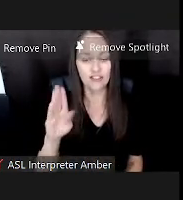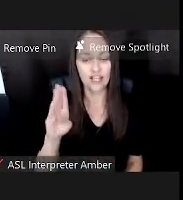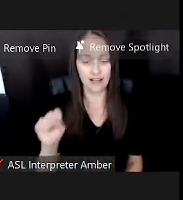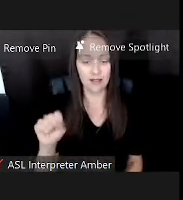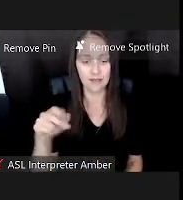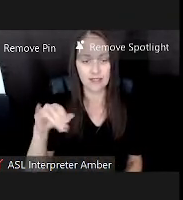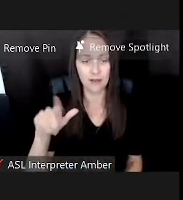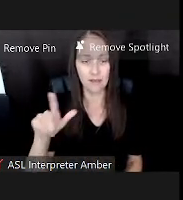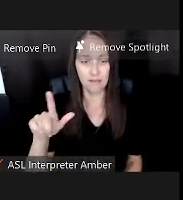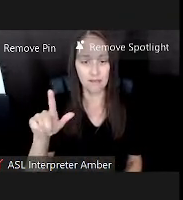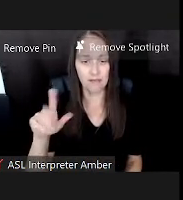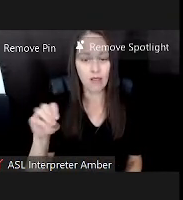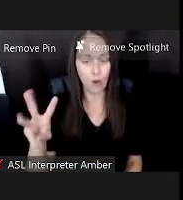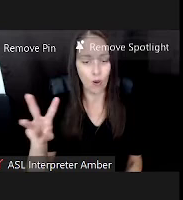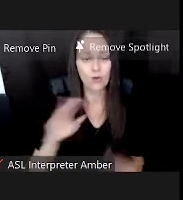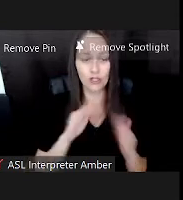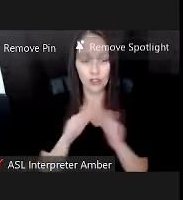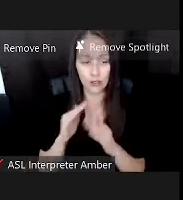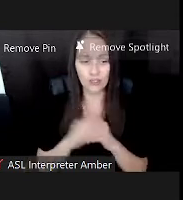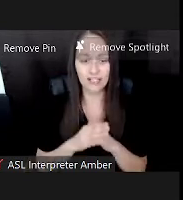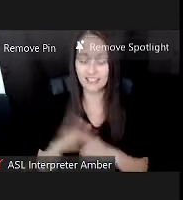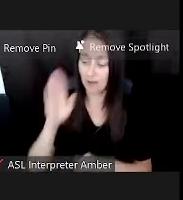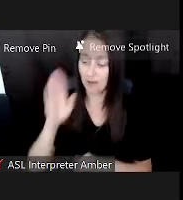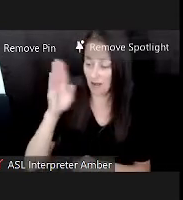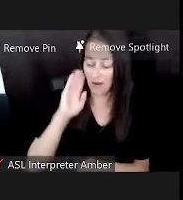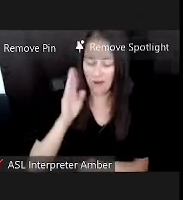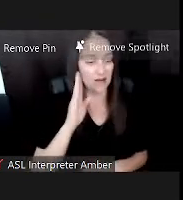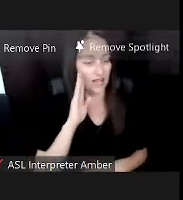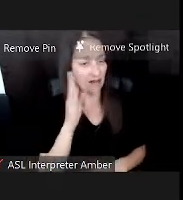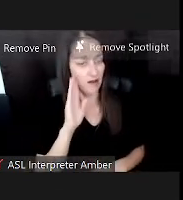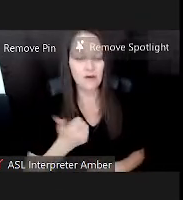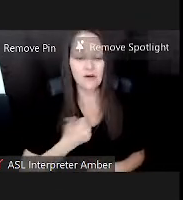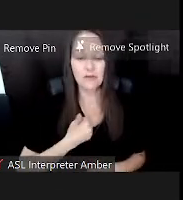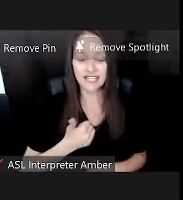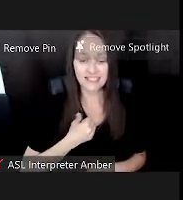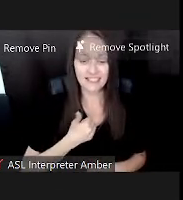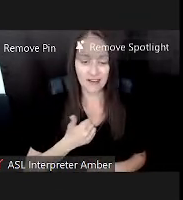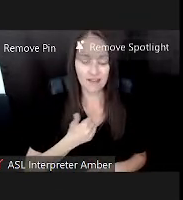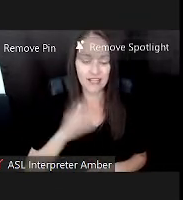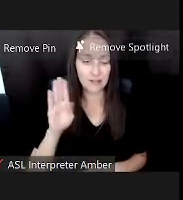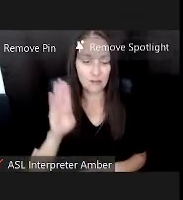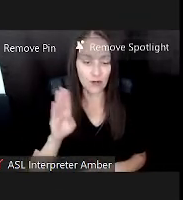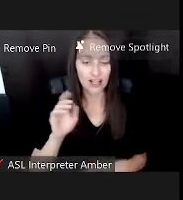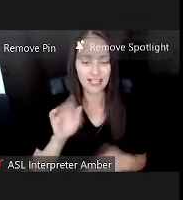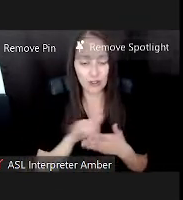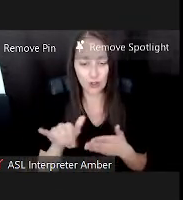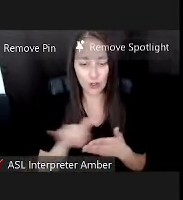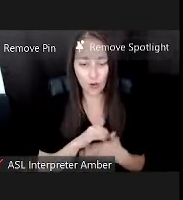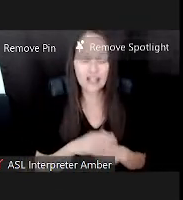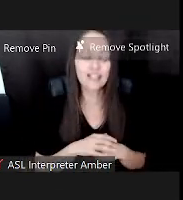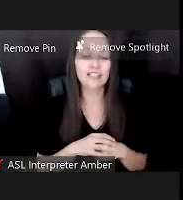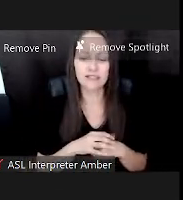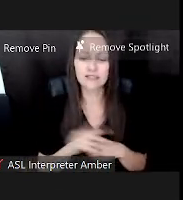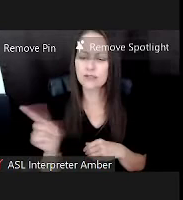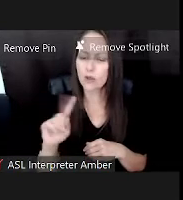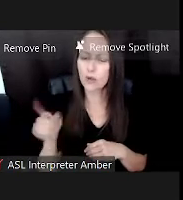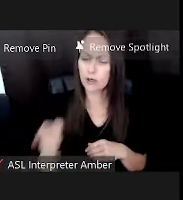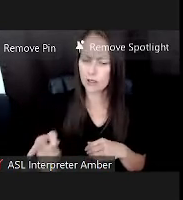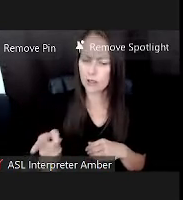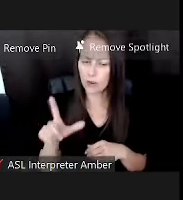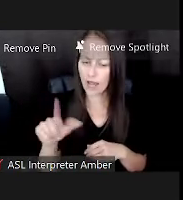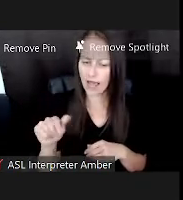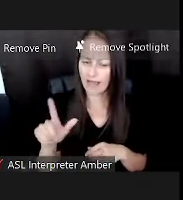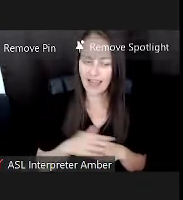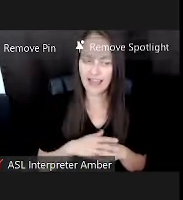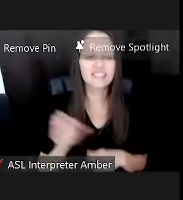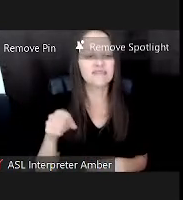buddy. So Christy, I think just before we move forward, I am in Brooklyn, New York. I am here just to ground where we are. Where are you? Are you in LA?